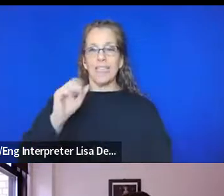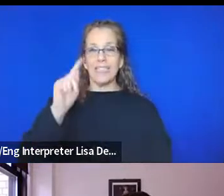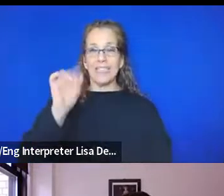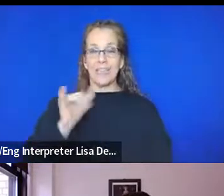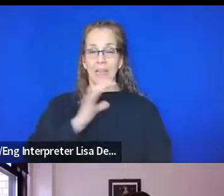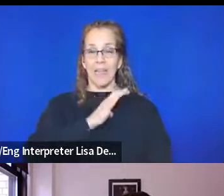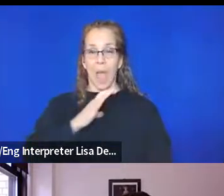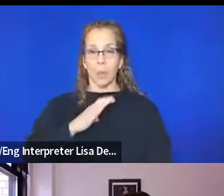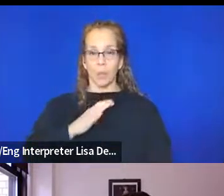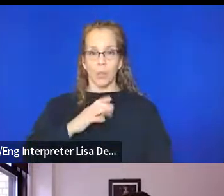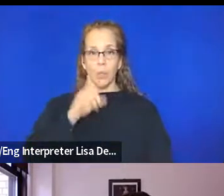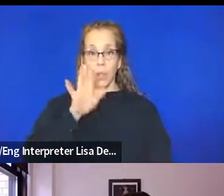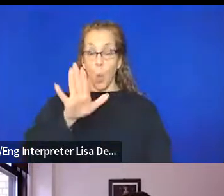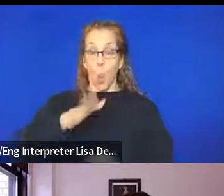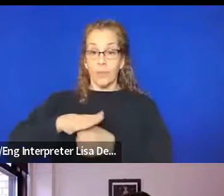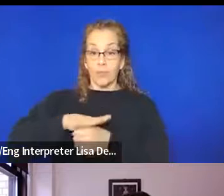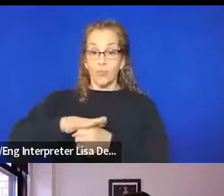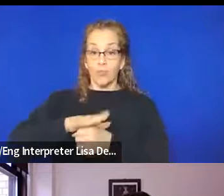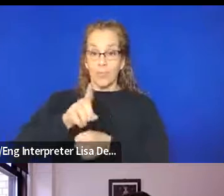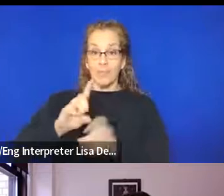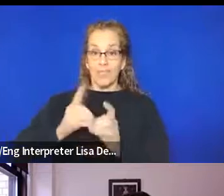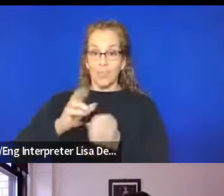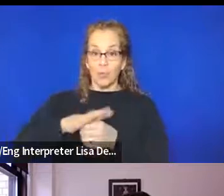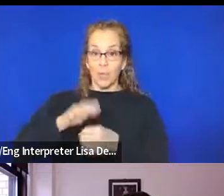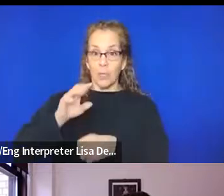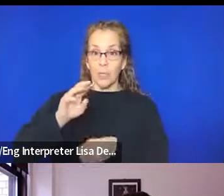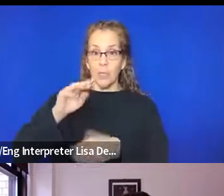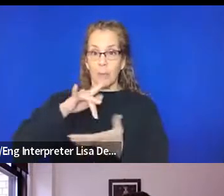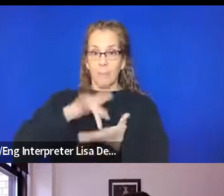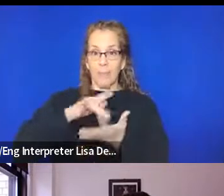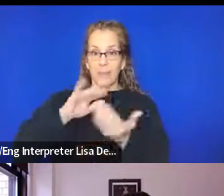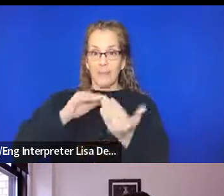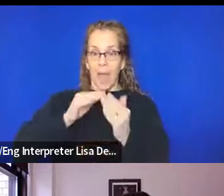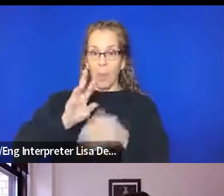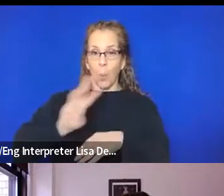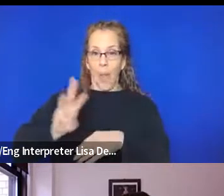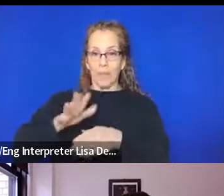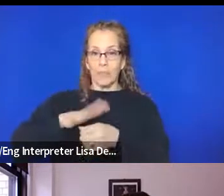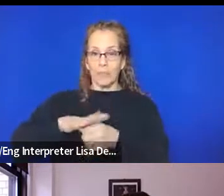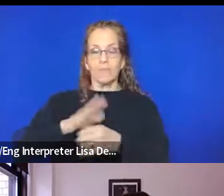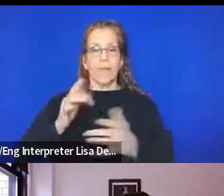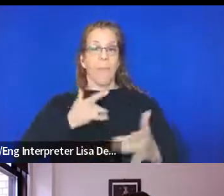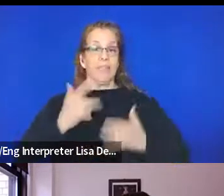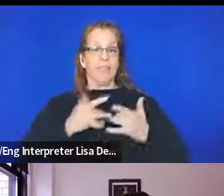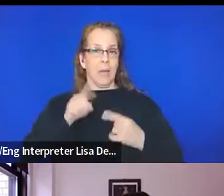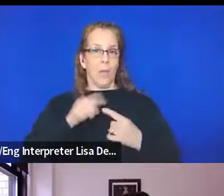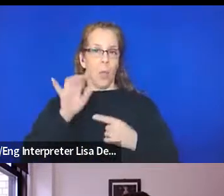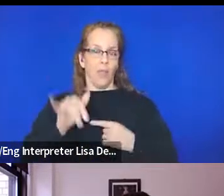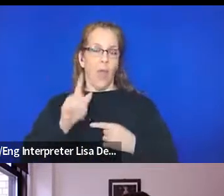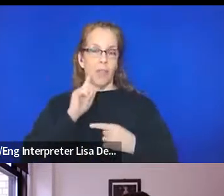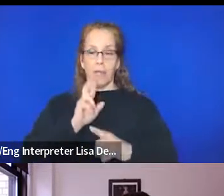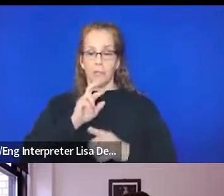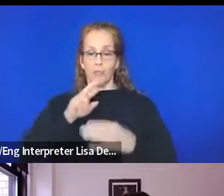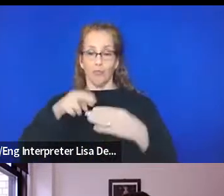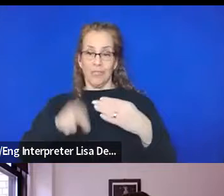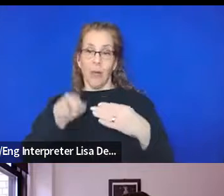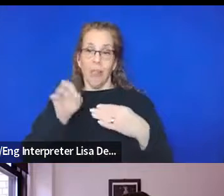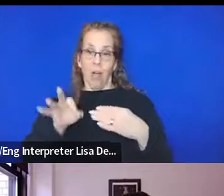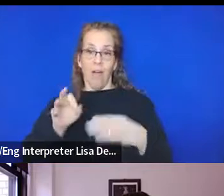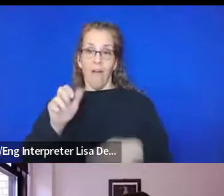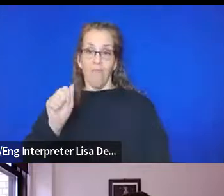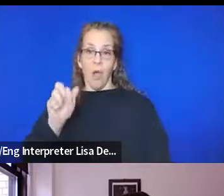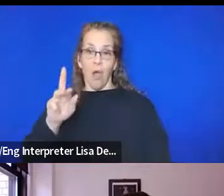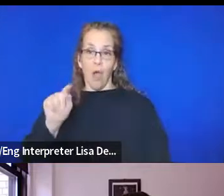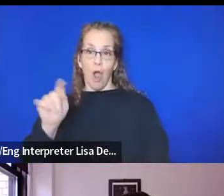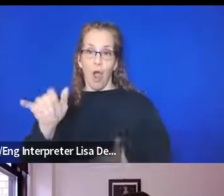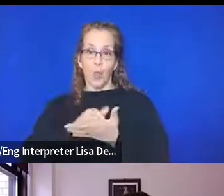that you guys are in, that kind of Midtown West district. So I'm excited about that, and that's a direct result of a workshop that I took with you guys a